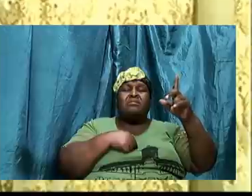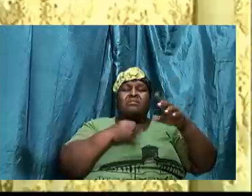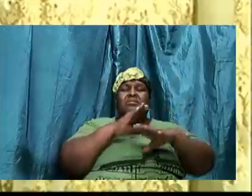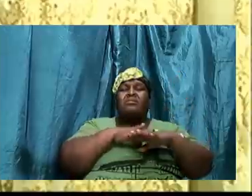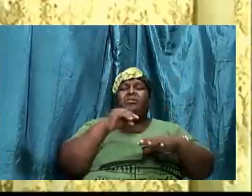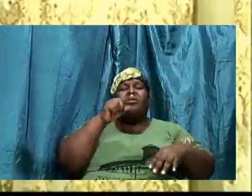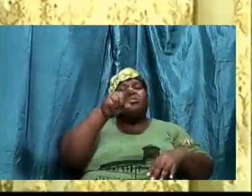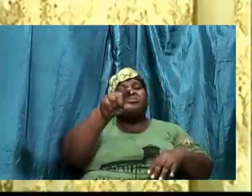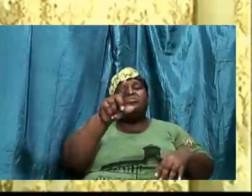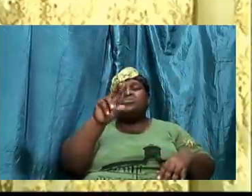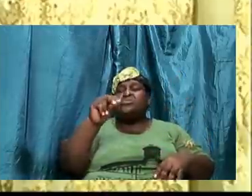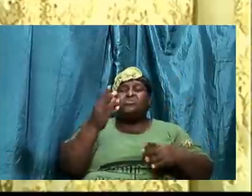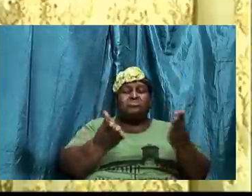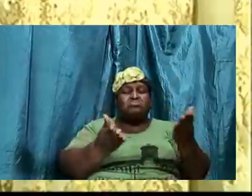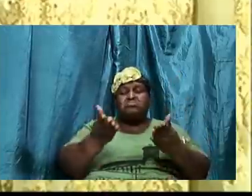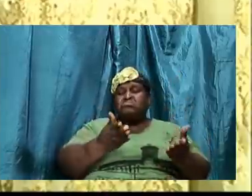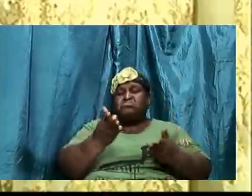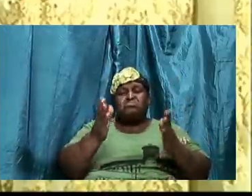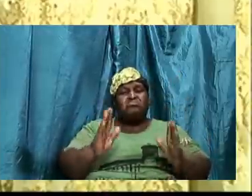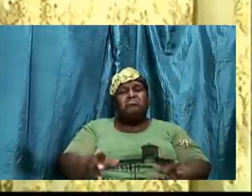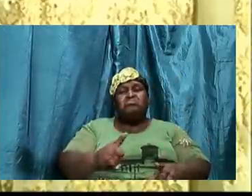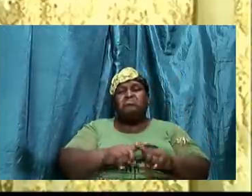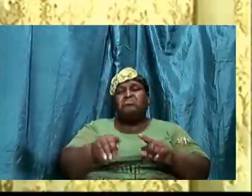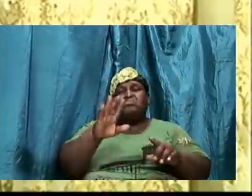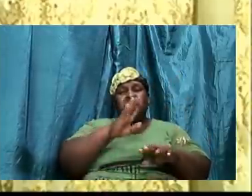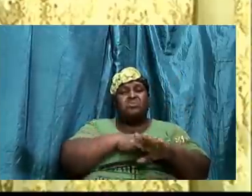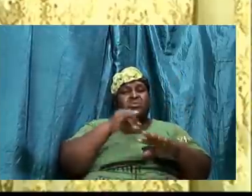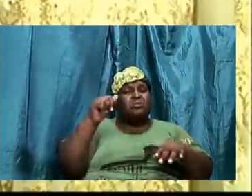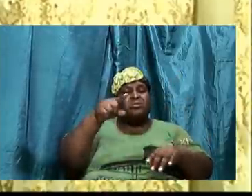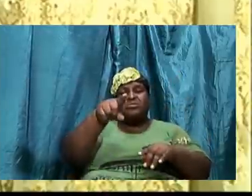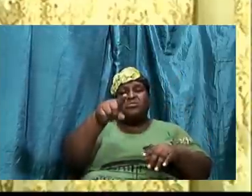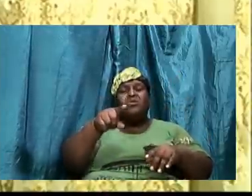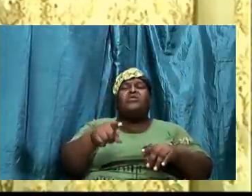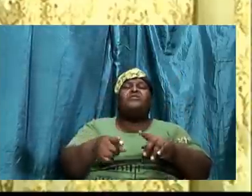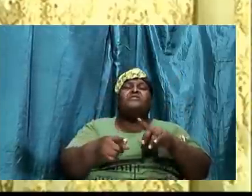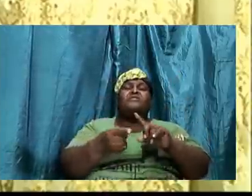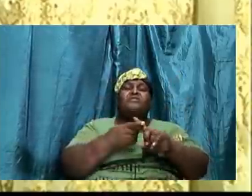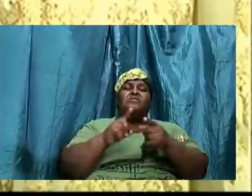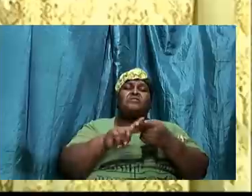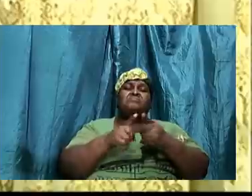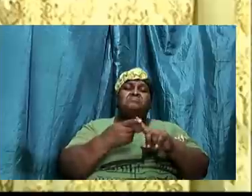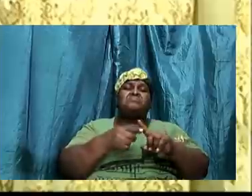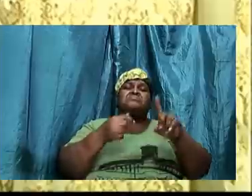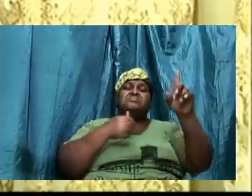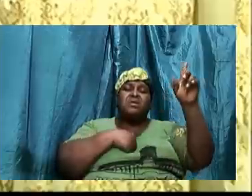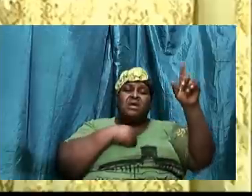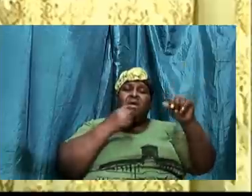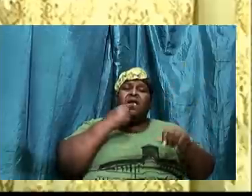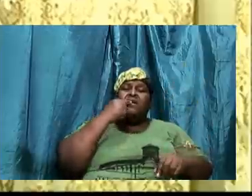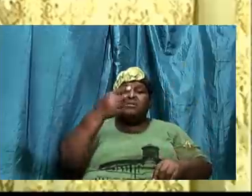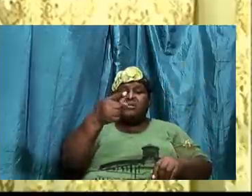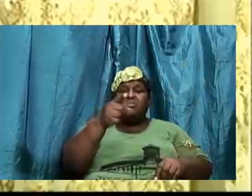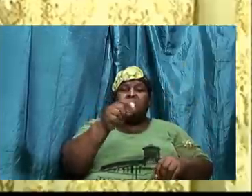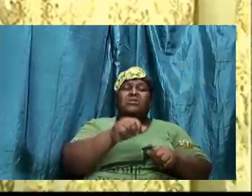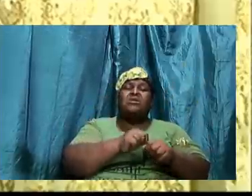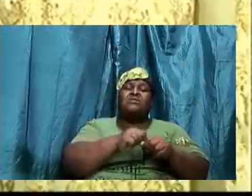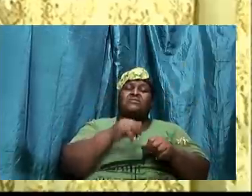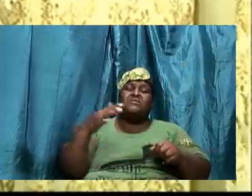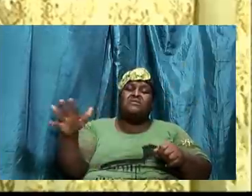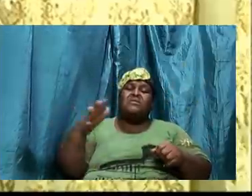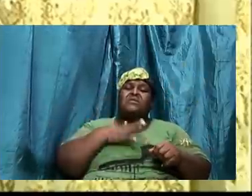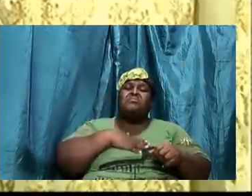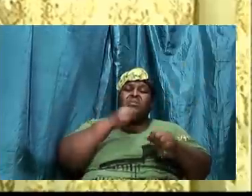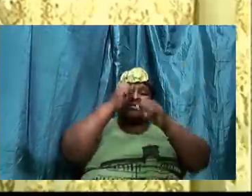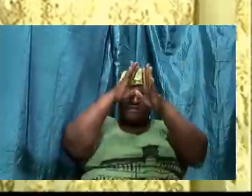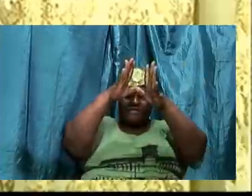servants, but I call you friend, because I have told you everything that my Father have